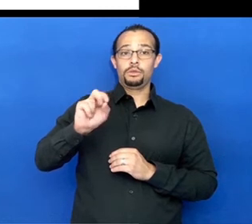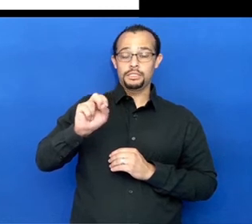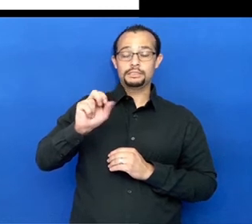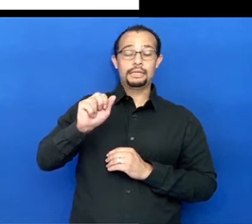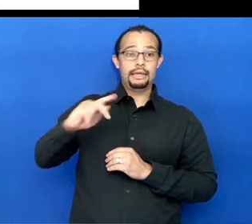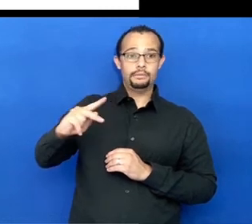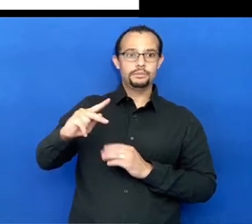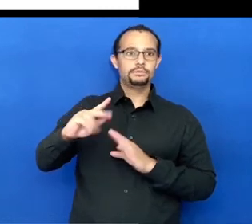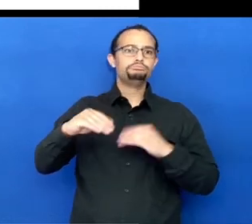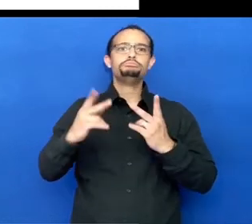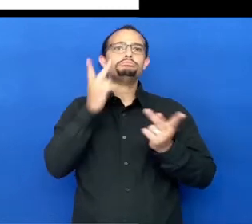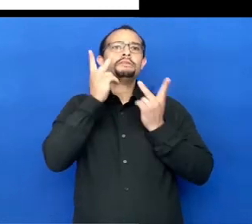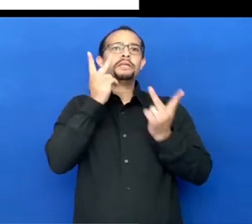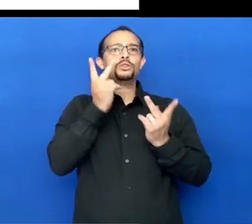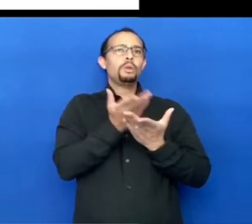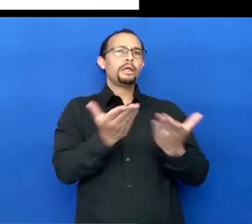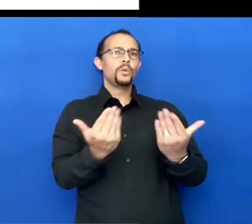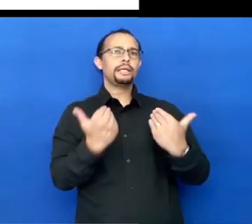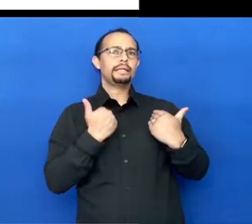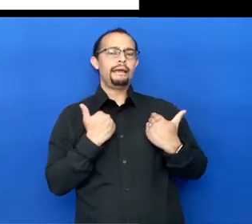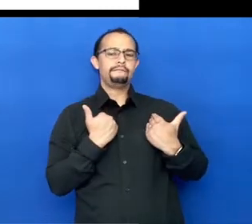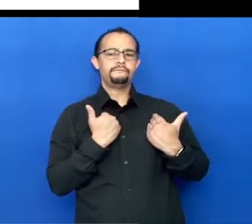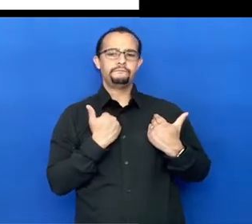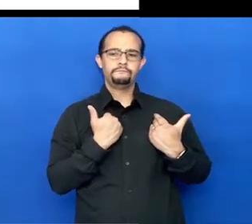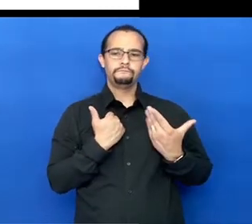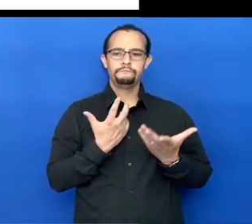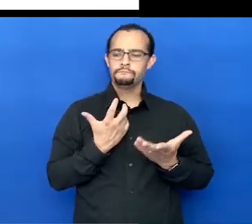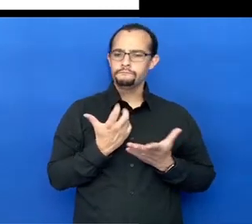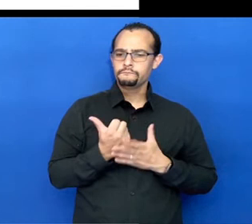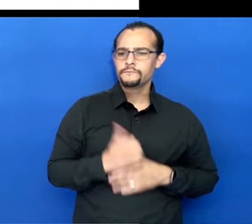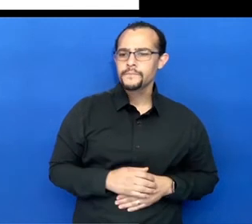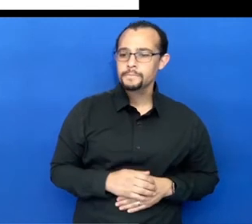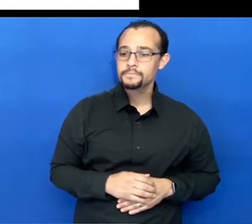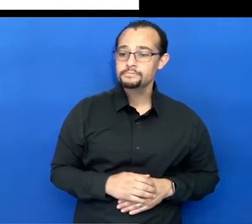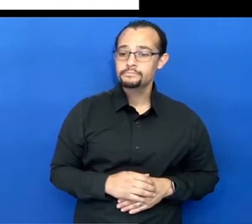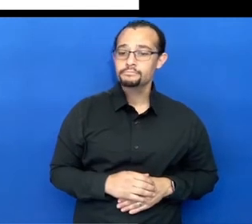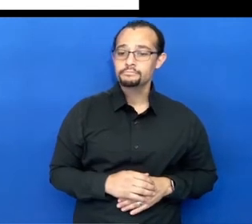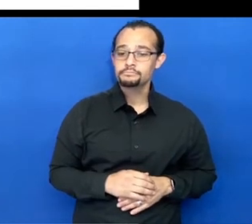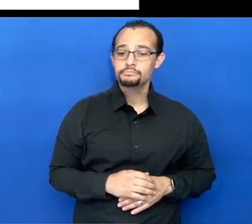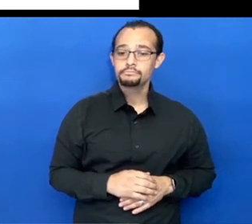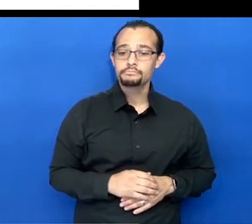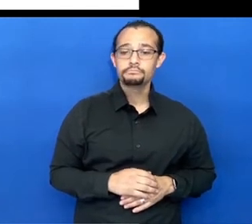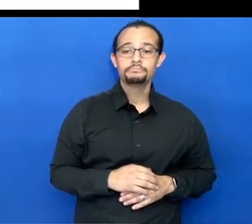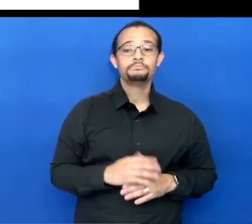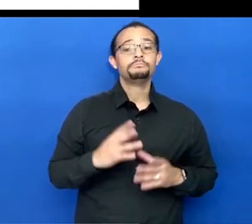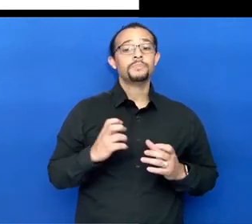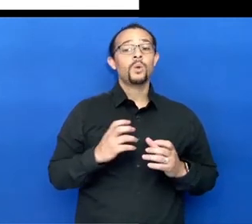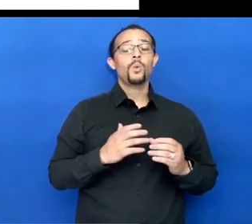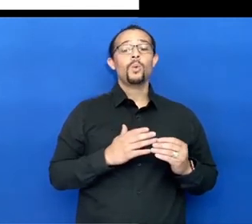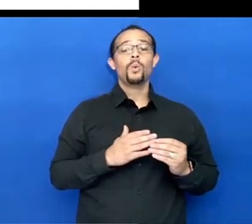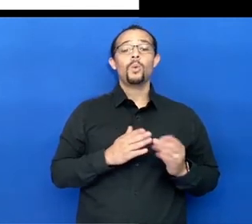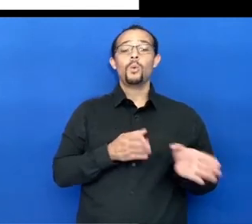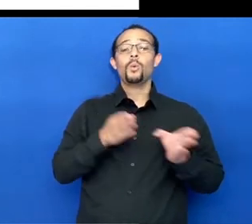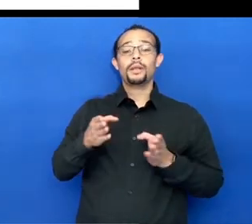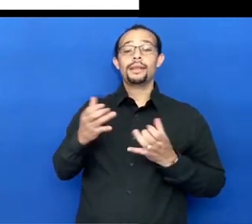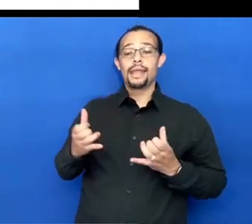mindfulness, anxiety reducing apps. It's just a visual that you all can have to use with your children as